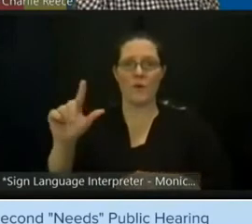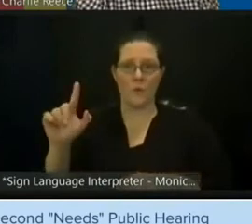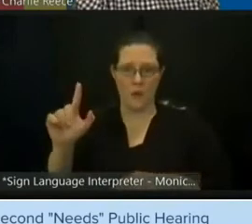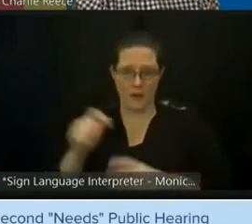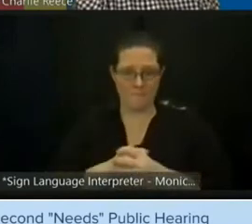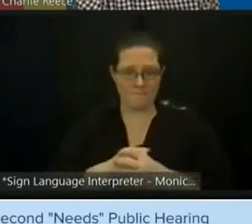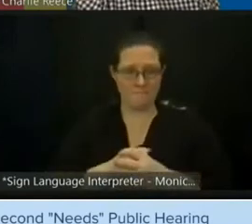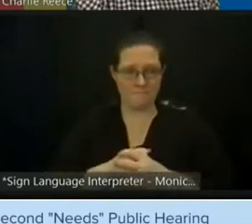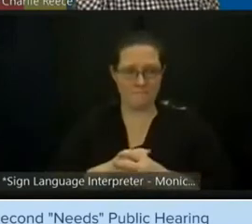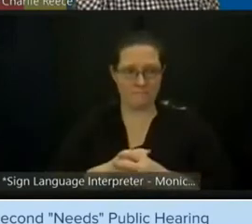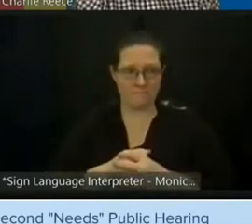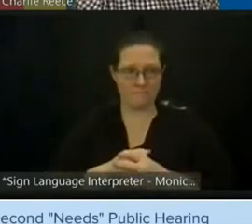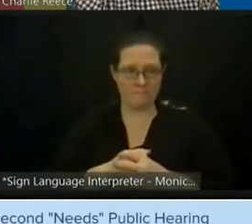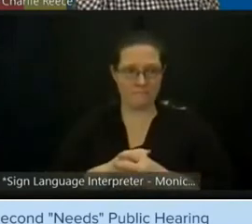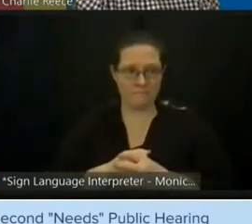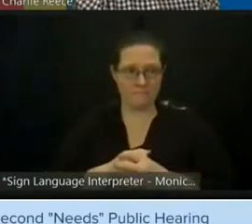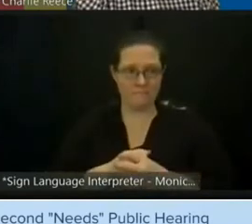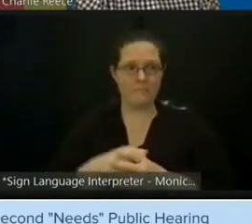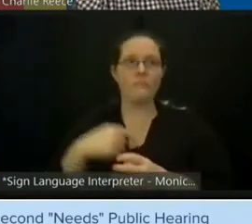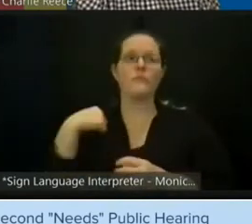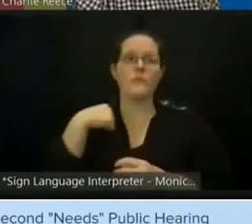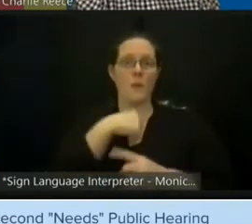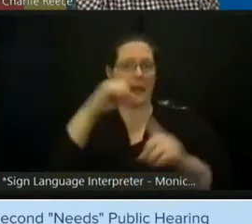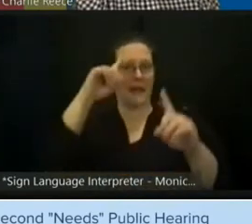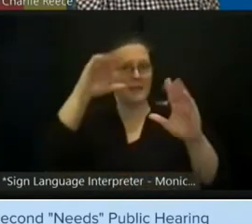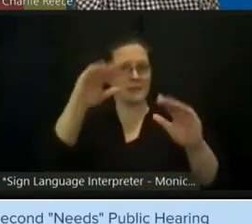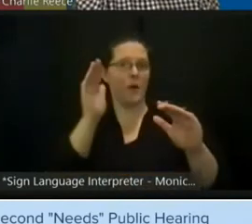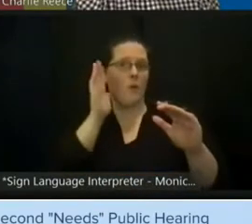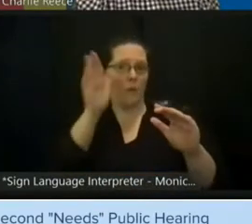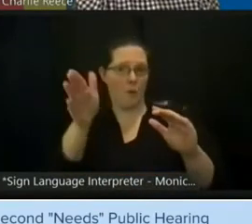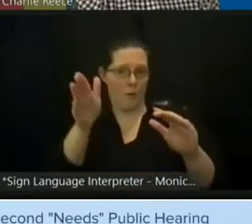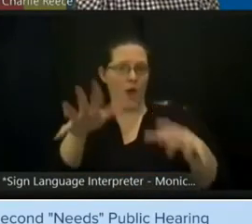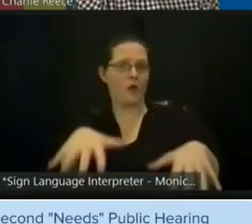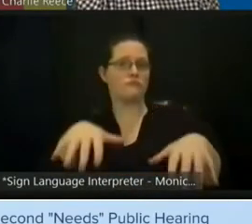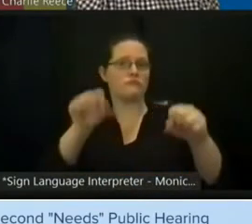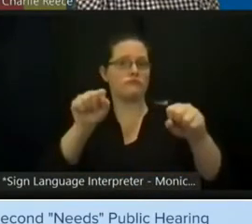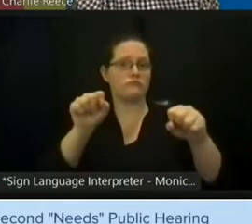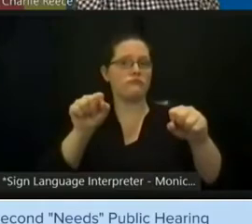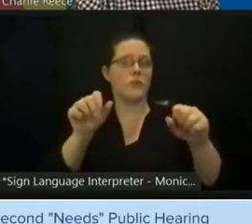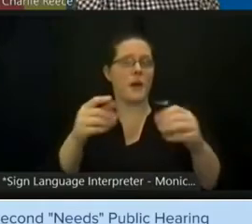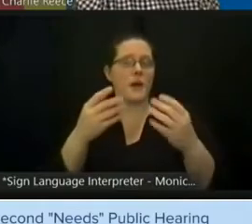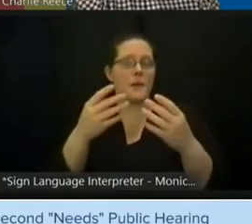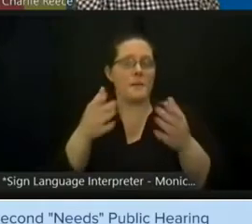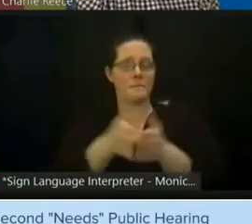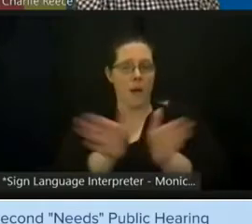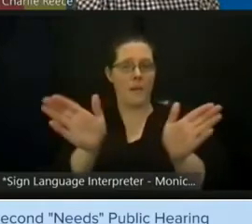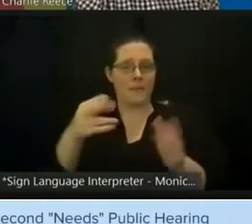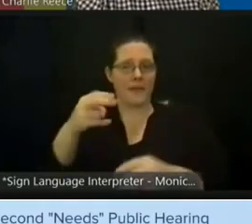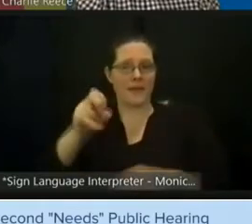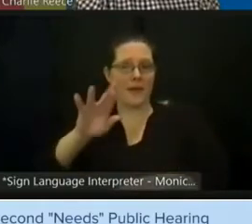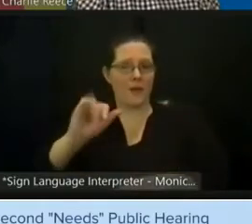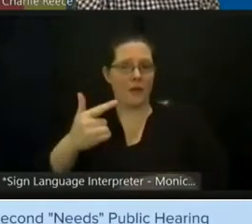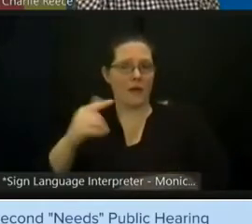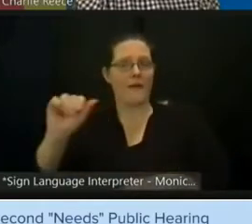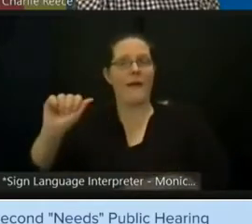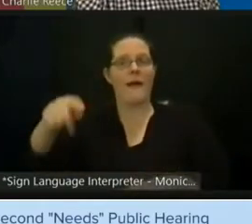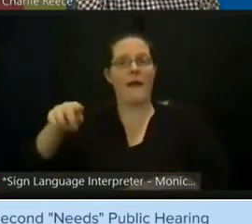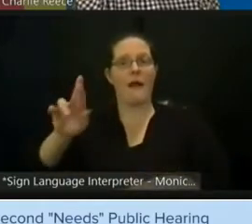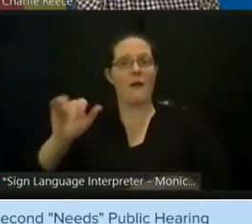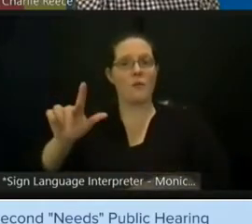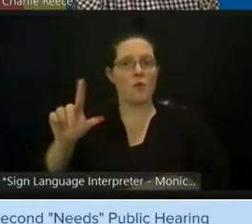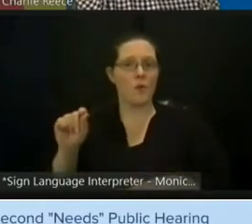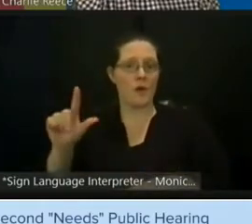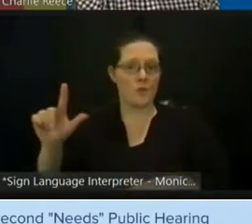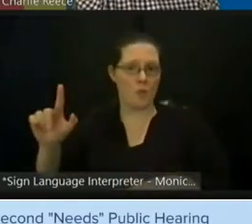We anticipate a public hearing on the draft annual action plan will be held in April